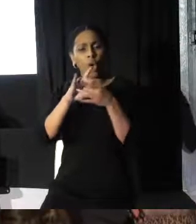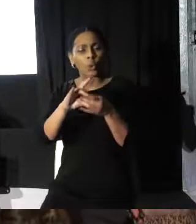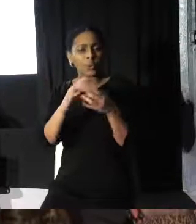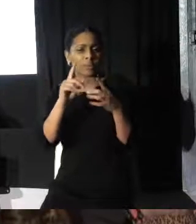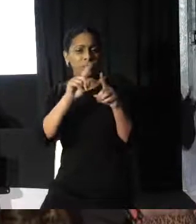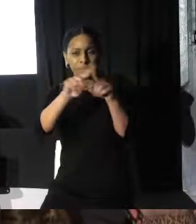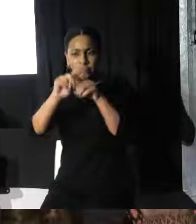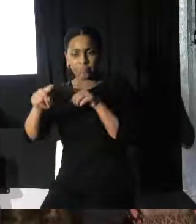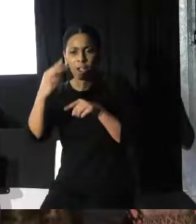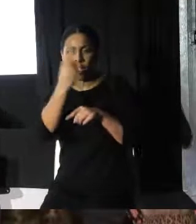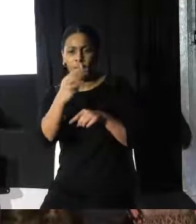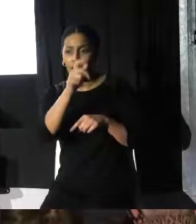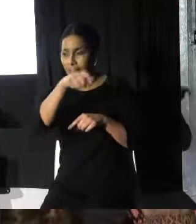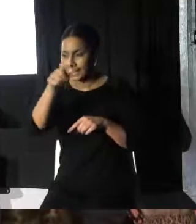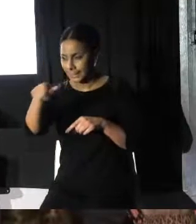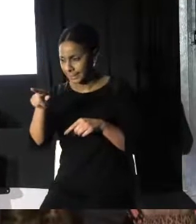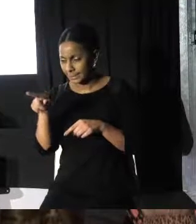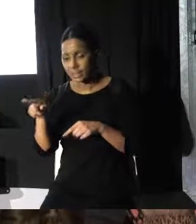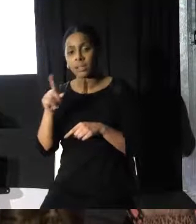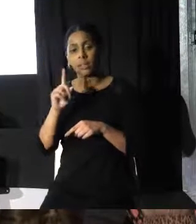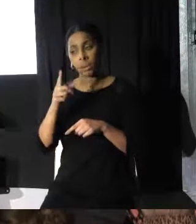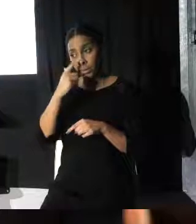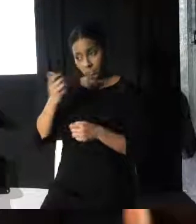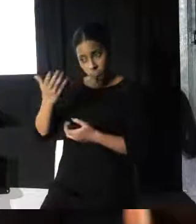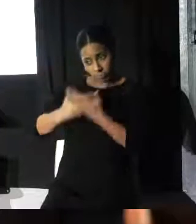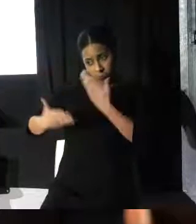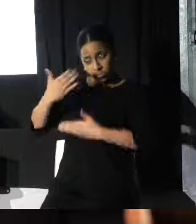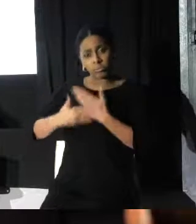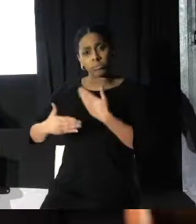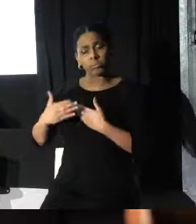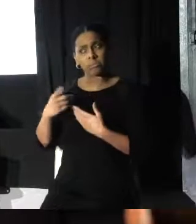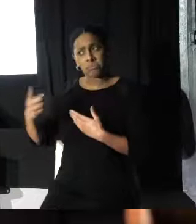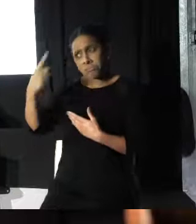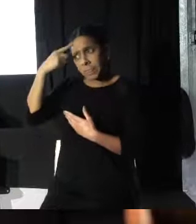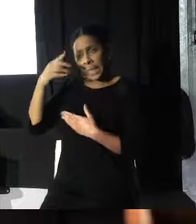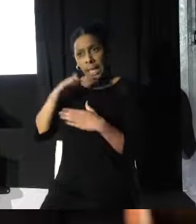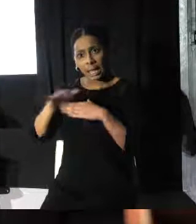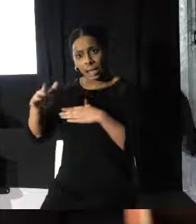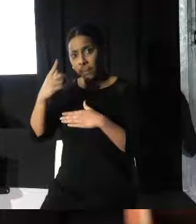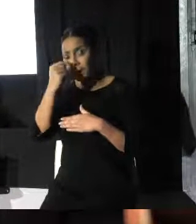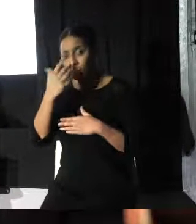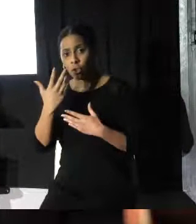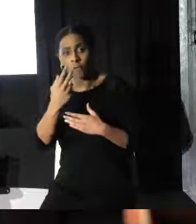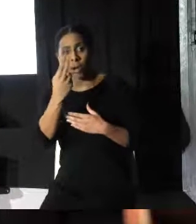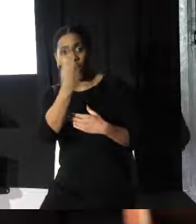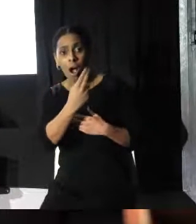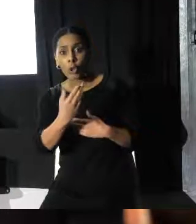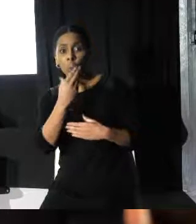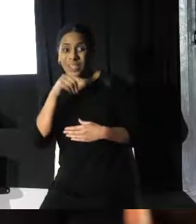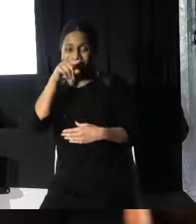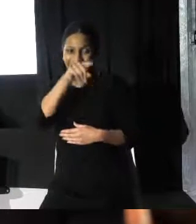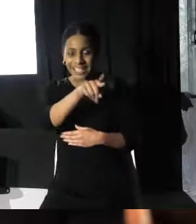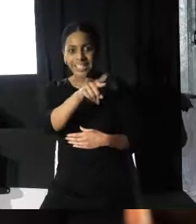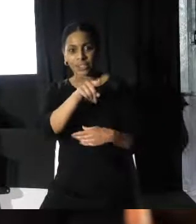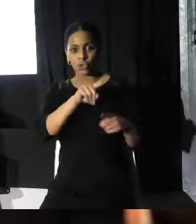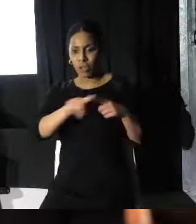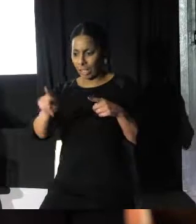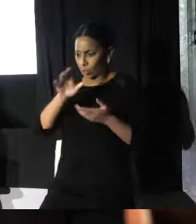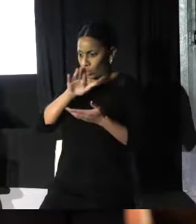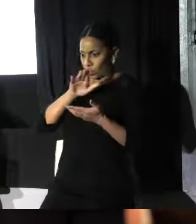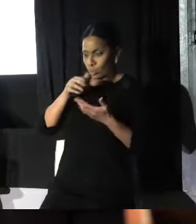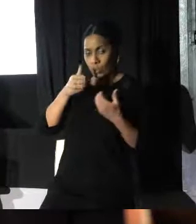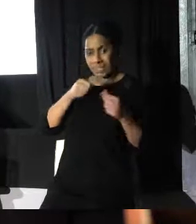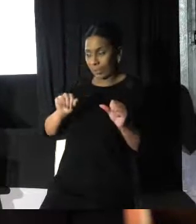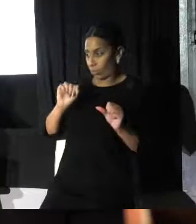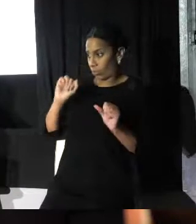artists, and I wondered if you could share us a few thoughts about the potential of art to deal with some of the complex questions that you've been actually